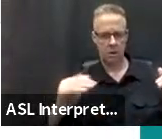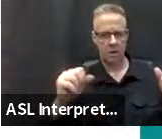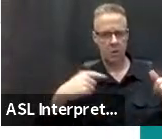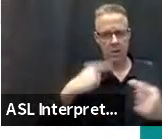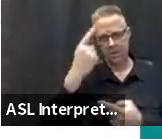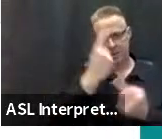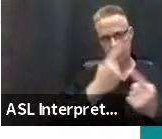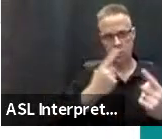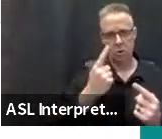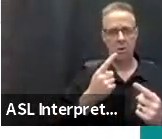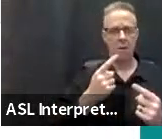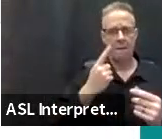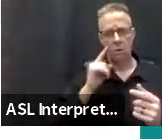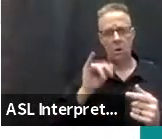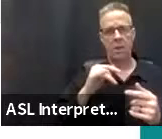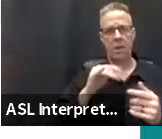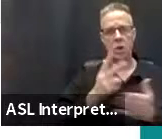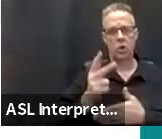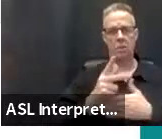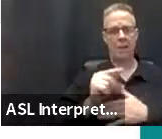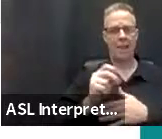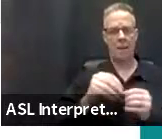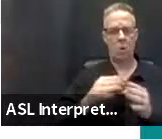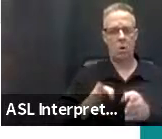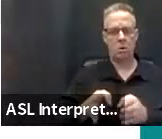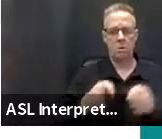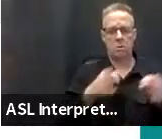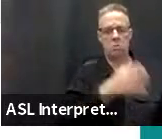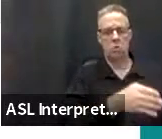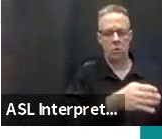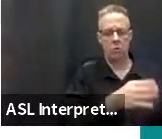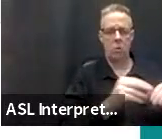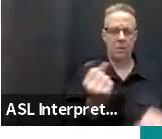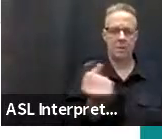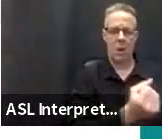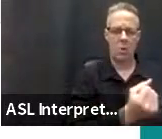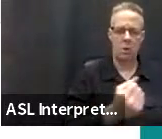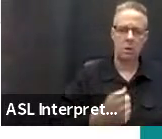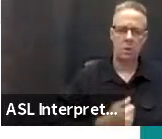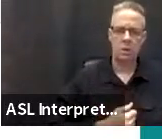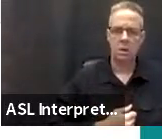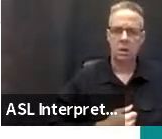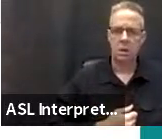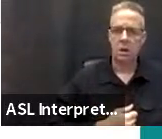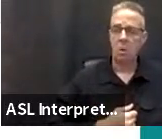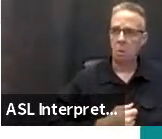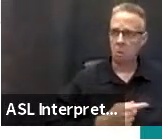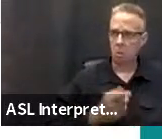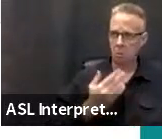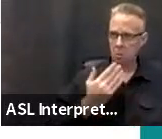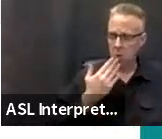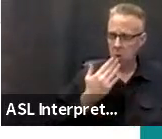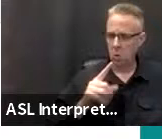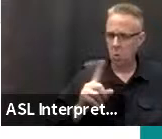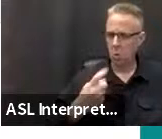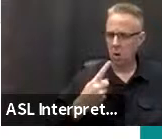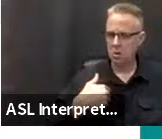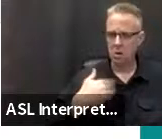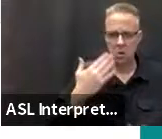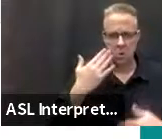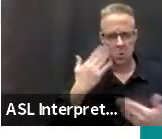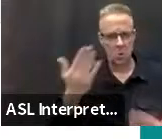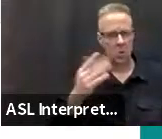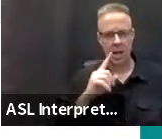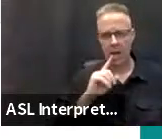consideration given to moving that shipping lane a little farther to the south? That's a great question. I do not know the answer to